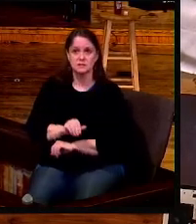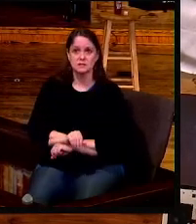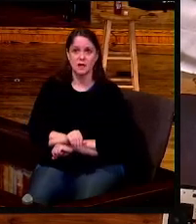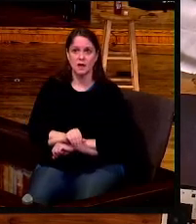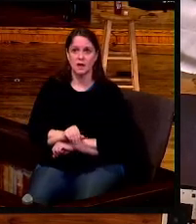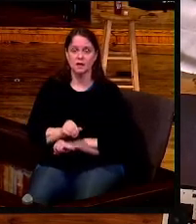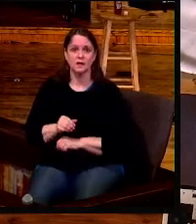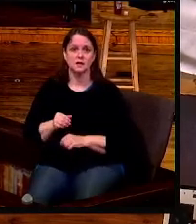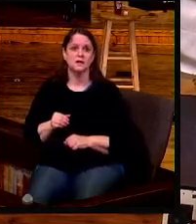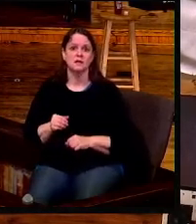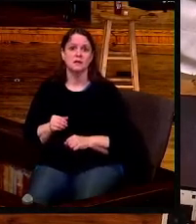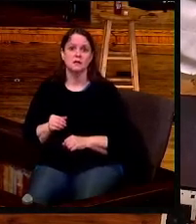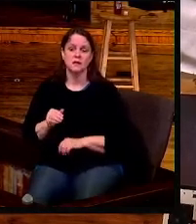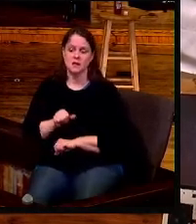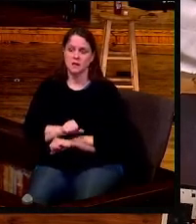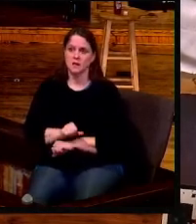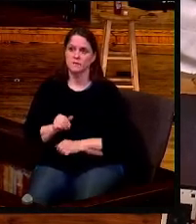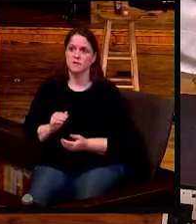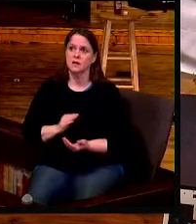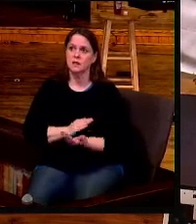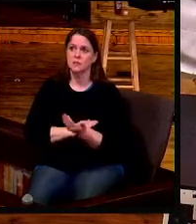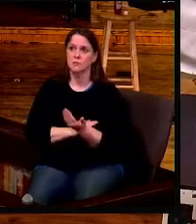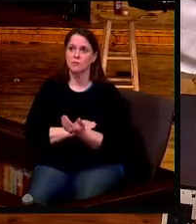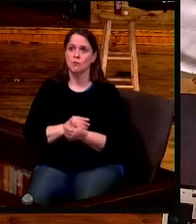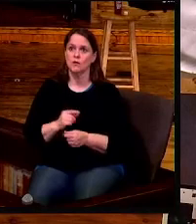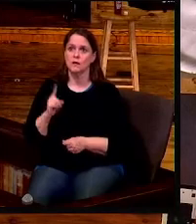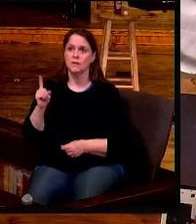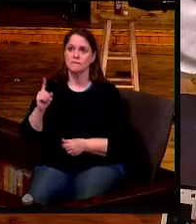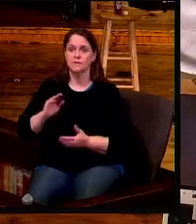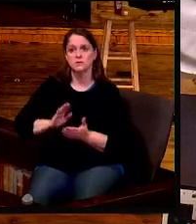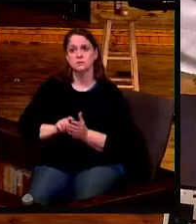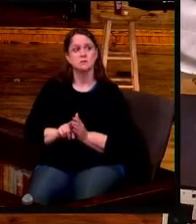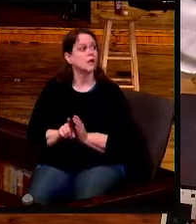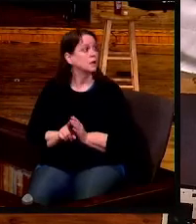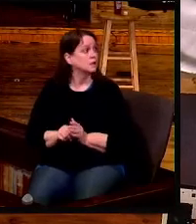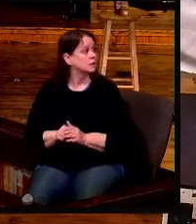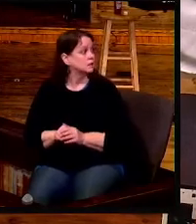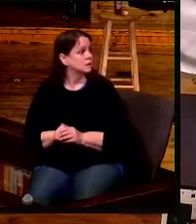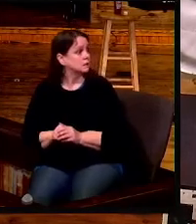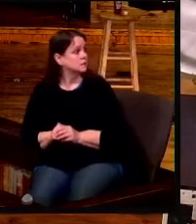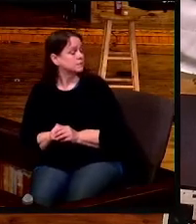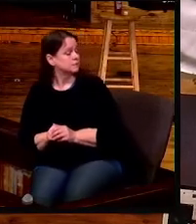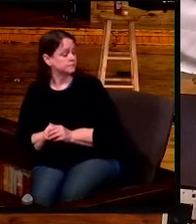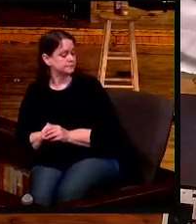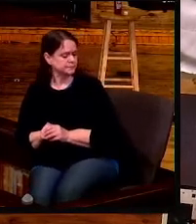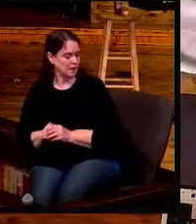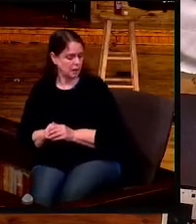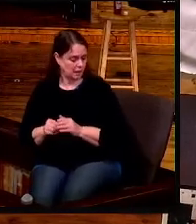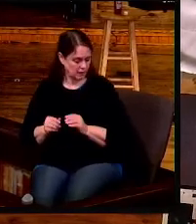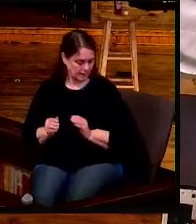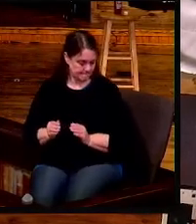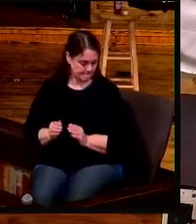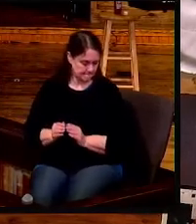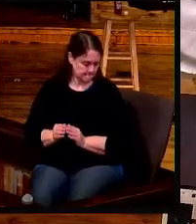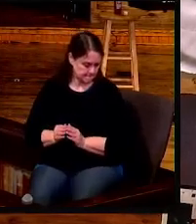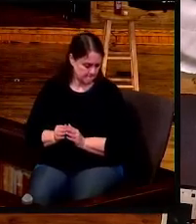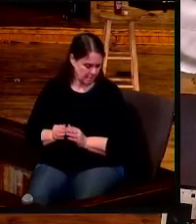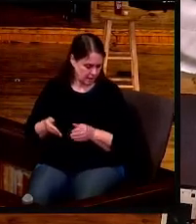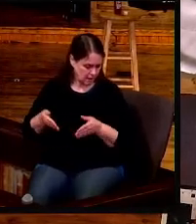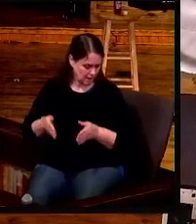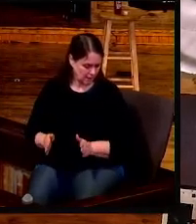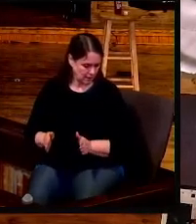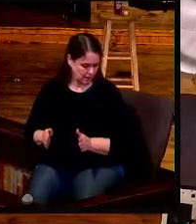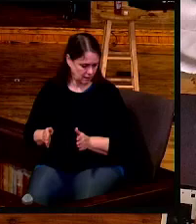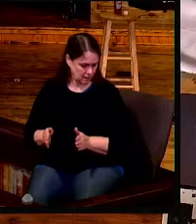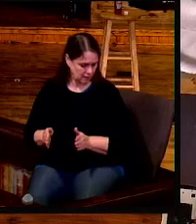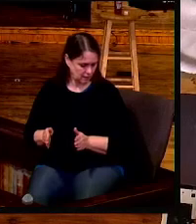Then God said, let there be firmament in the midst of the waters, and let it divide the waters from the waters. Thus God made